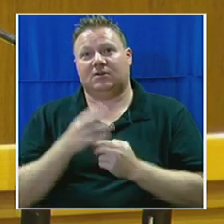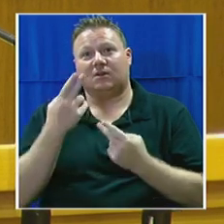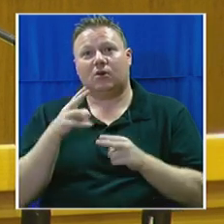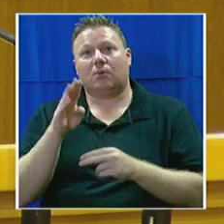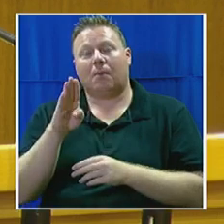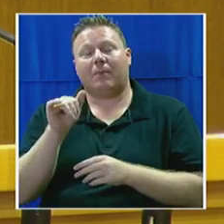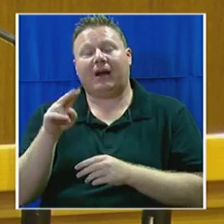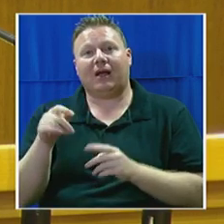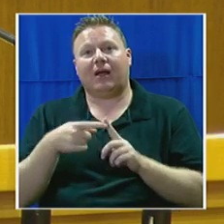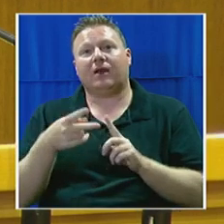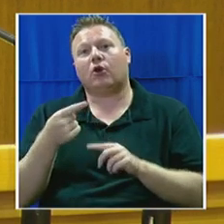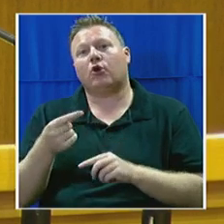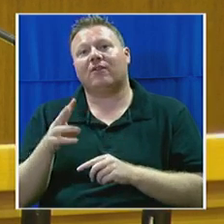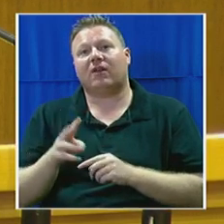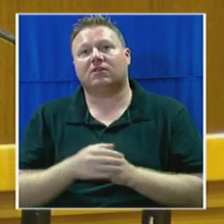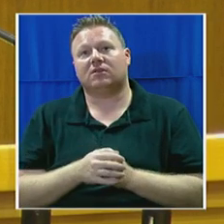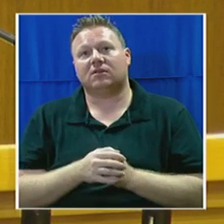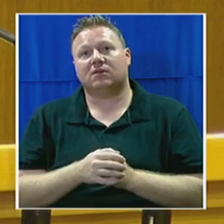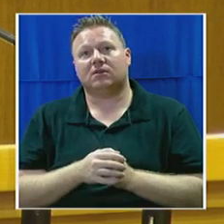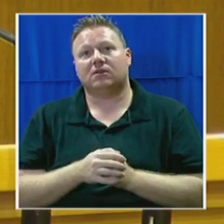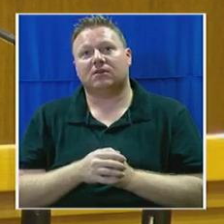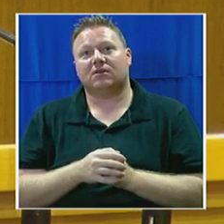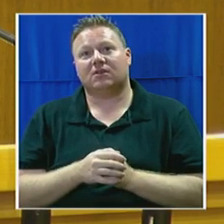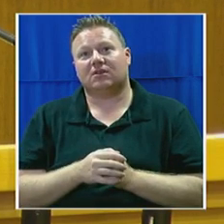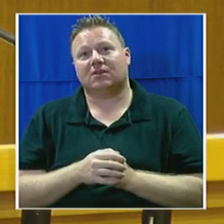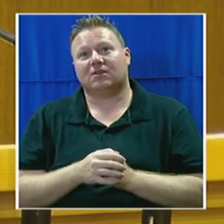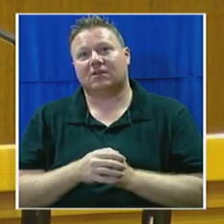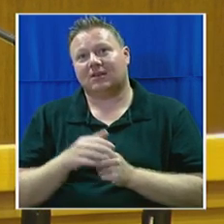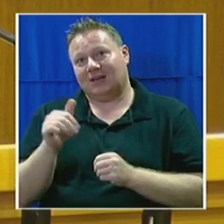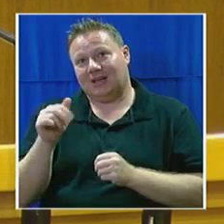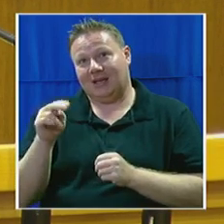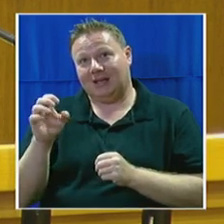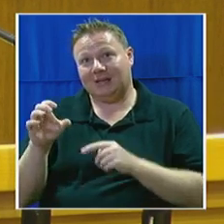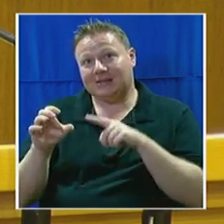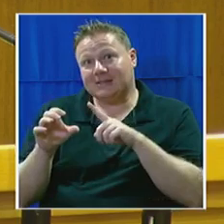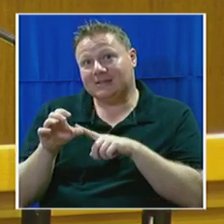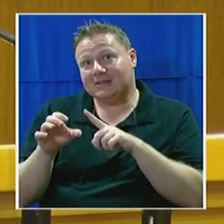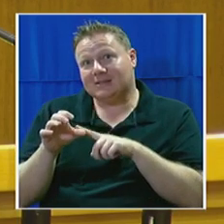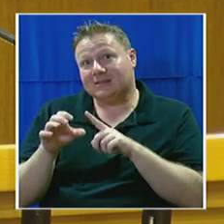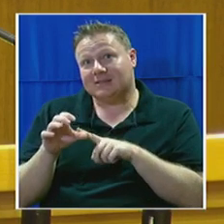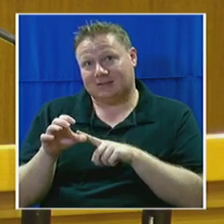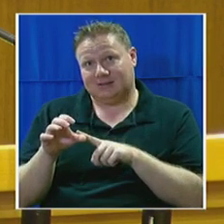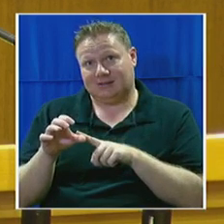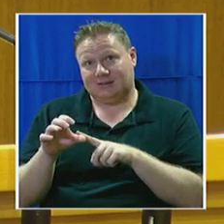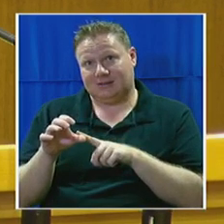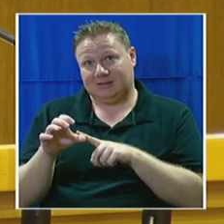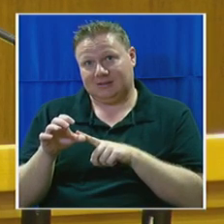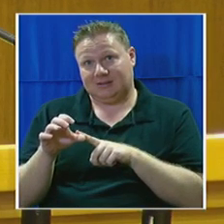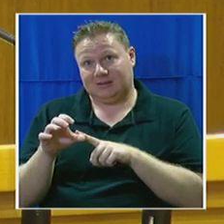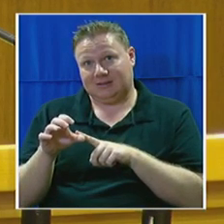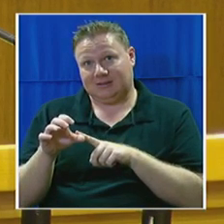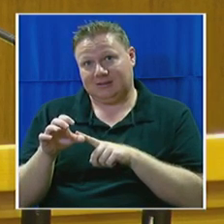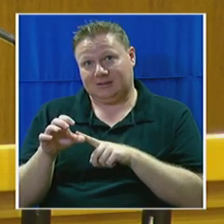Groenewald, that the ANC is combat